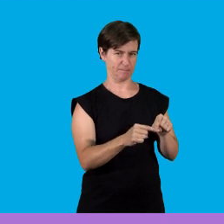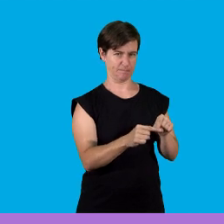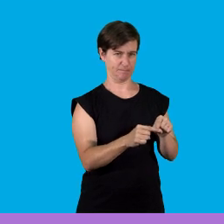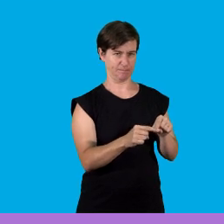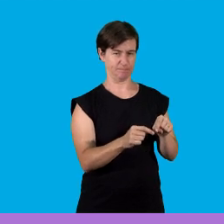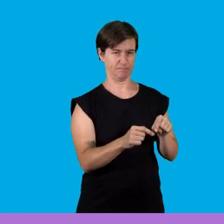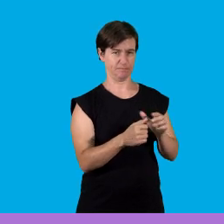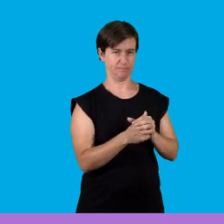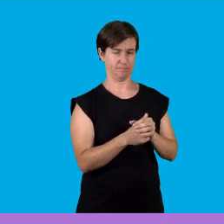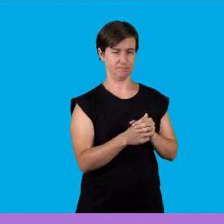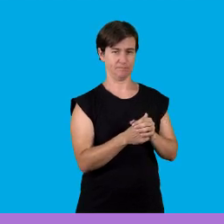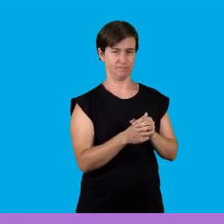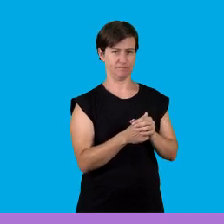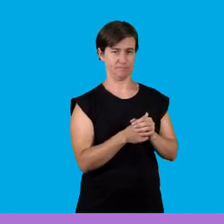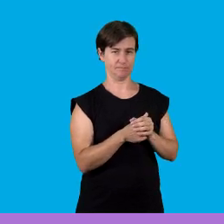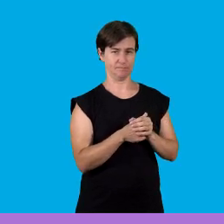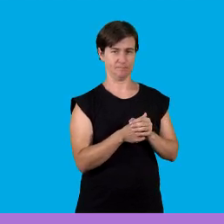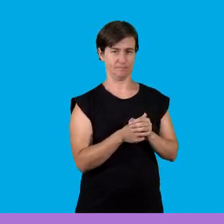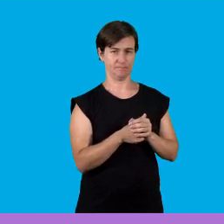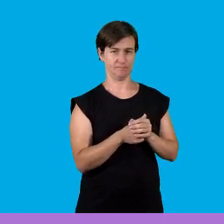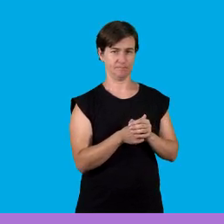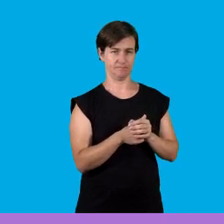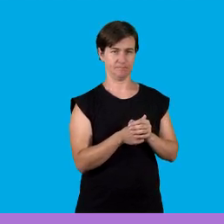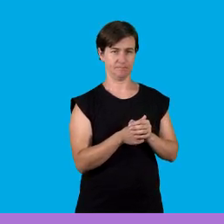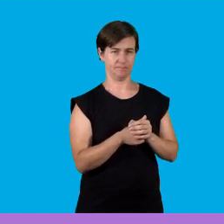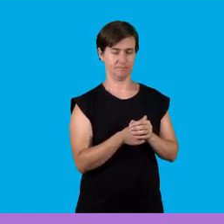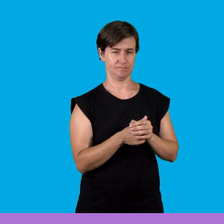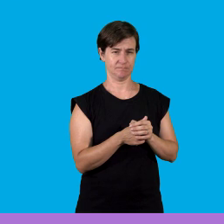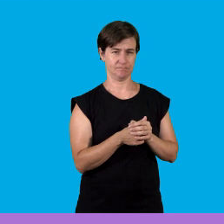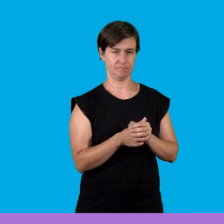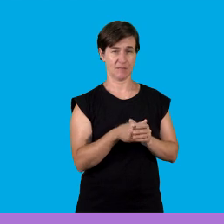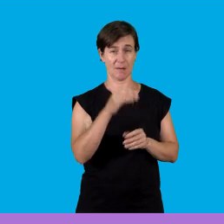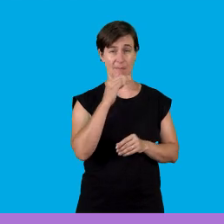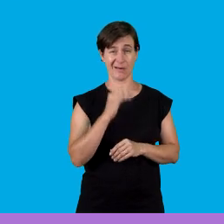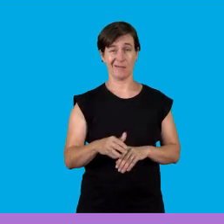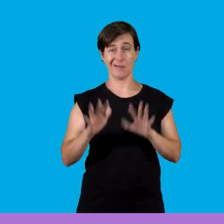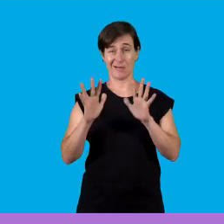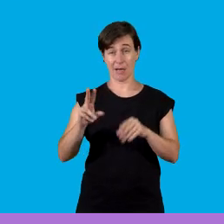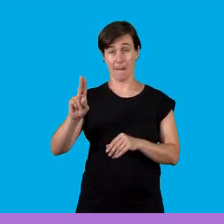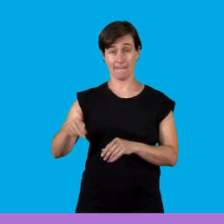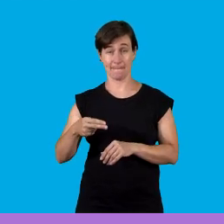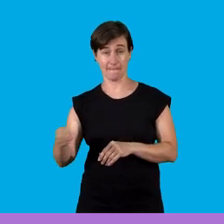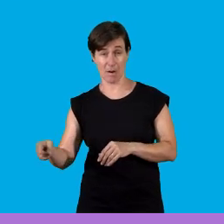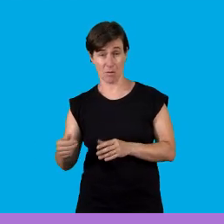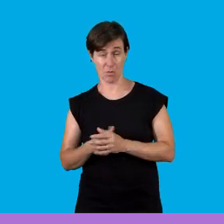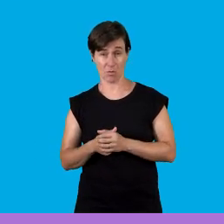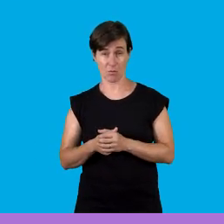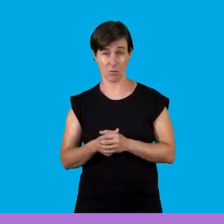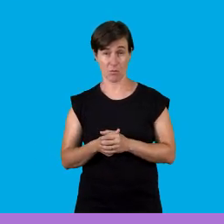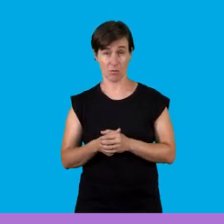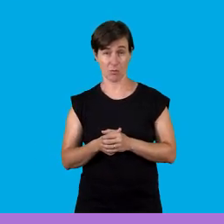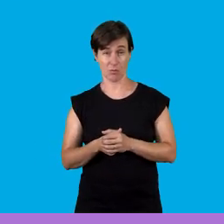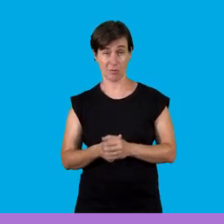rupees. Are we fine? So I look at the second ordered number pairs. Then 10 pounds. I'm at this ordered number